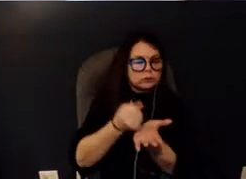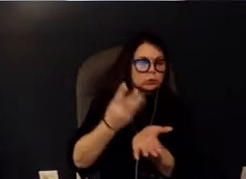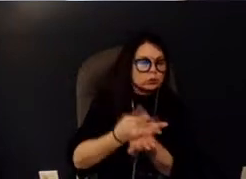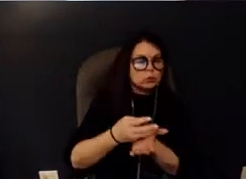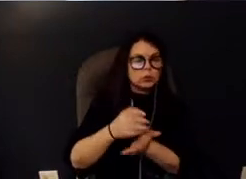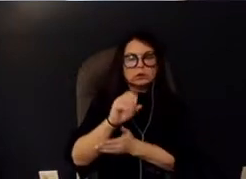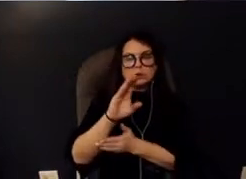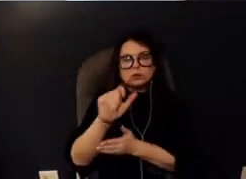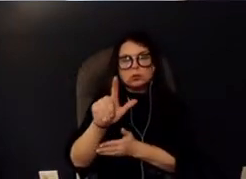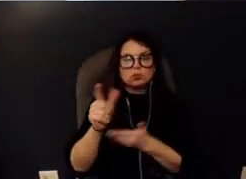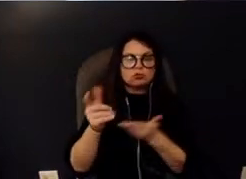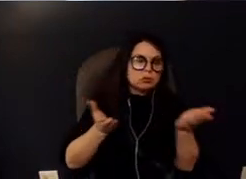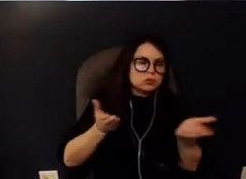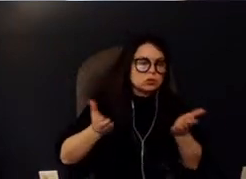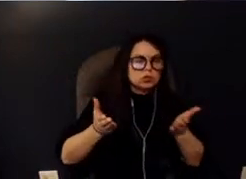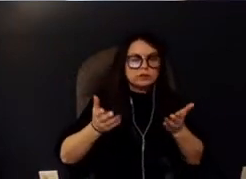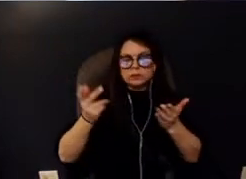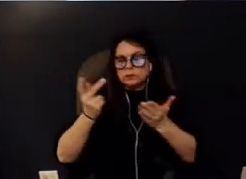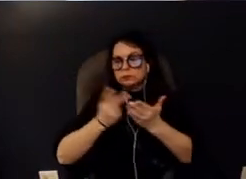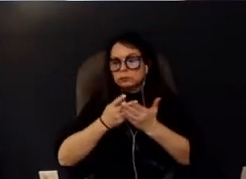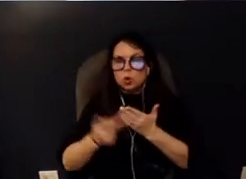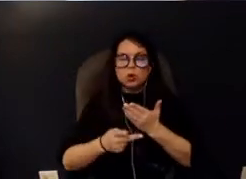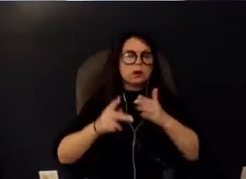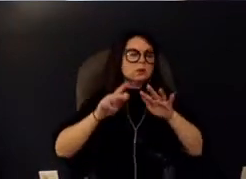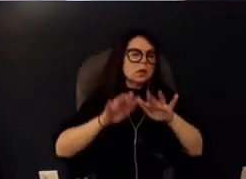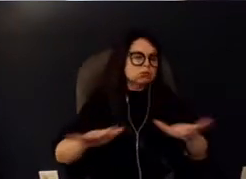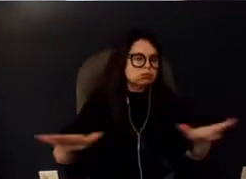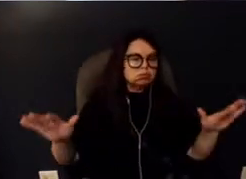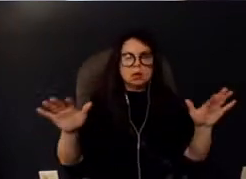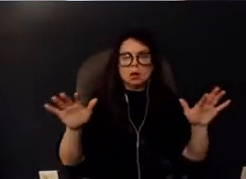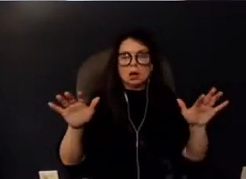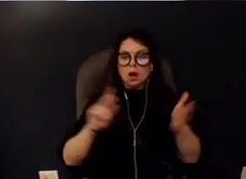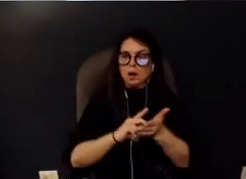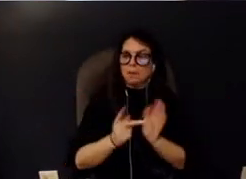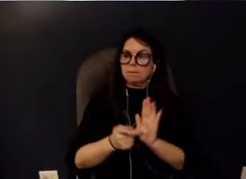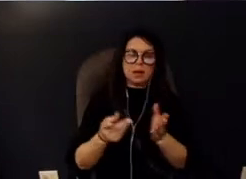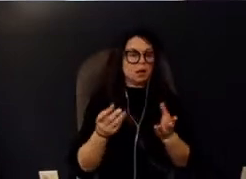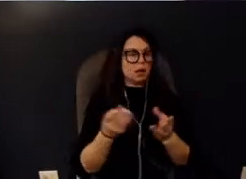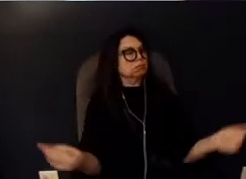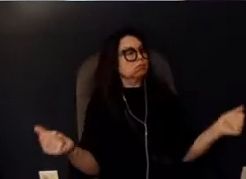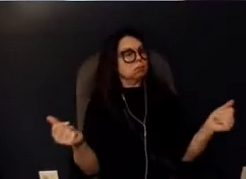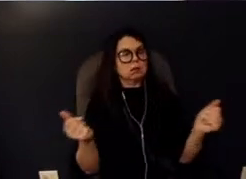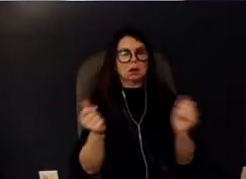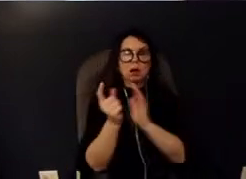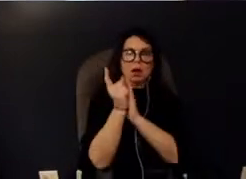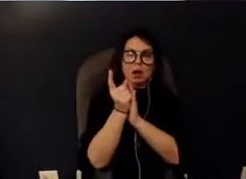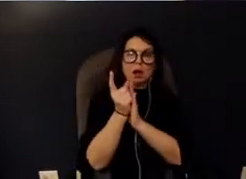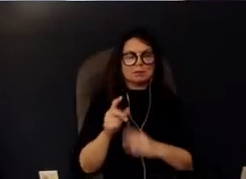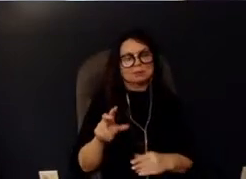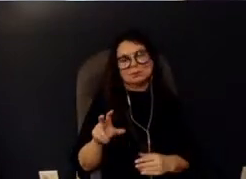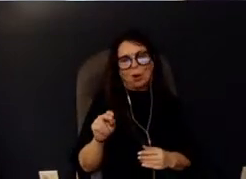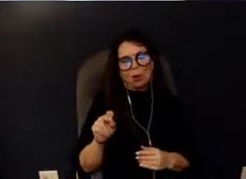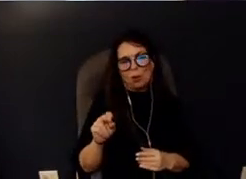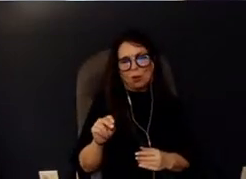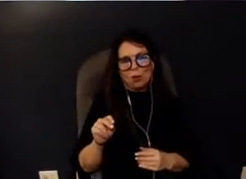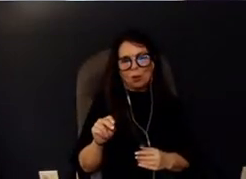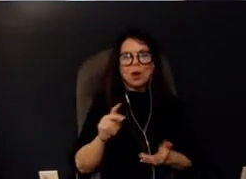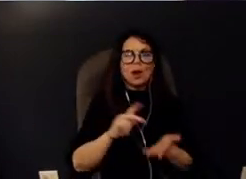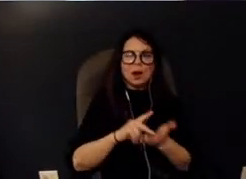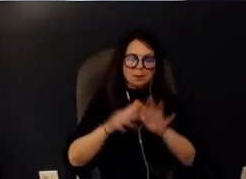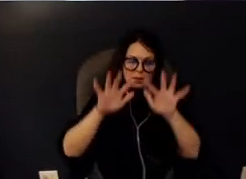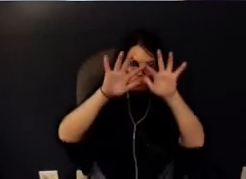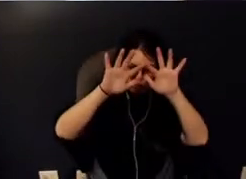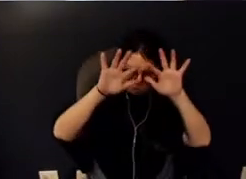service programs and initiatives. It's going to take all of these things together